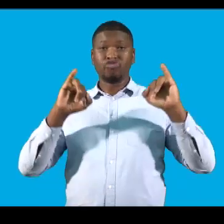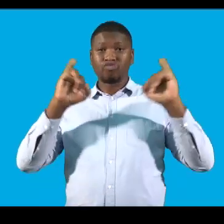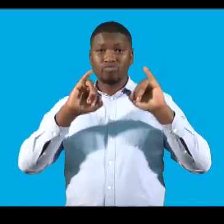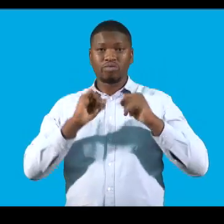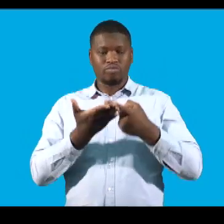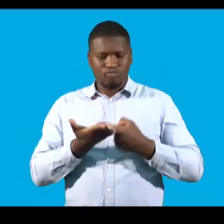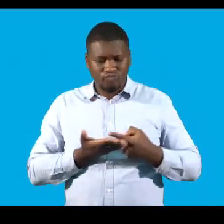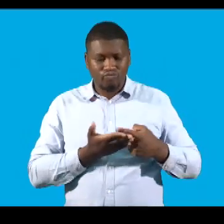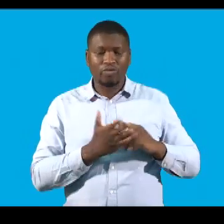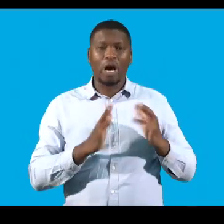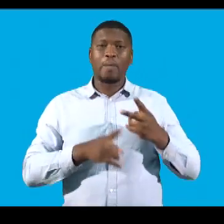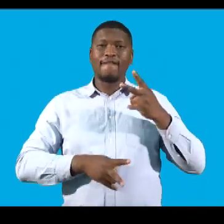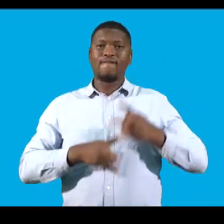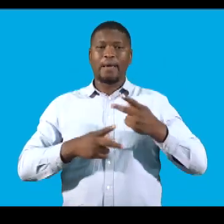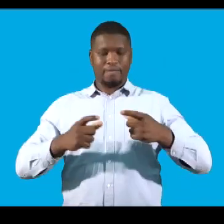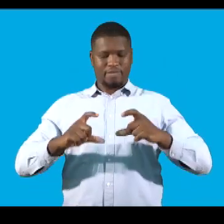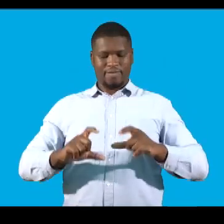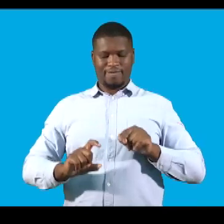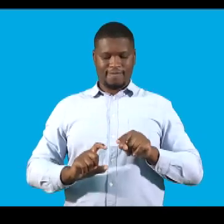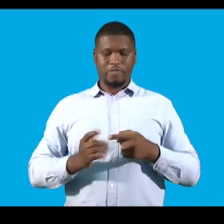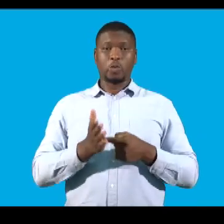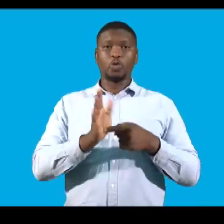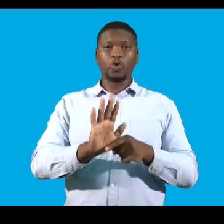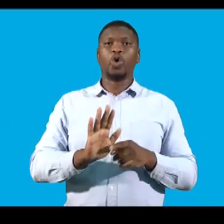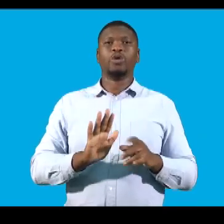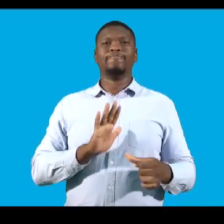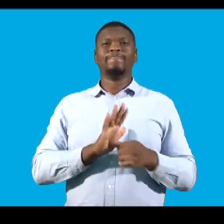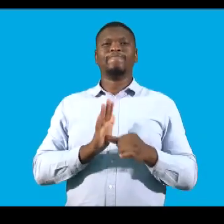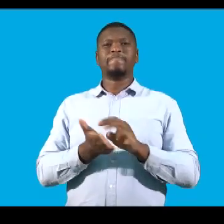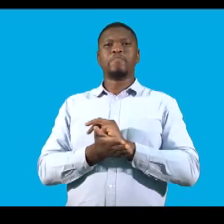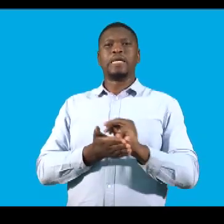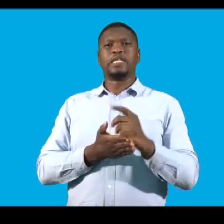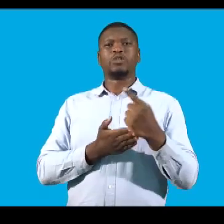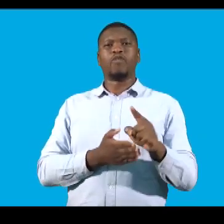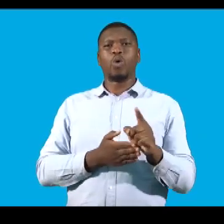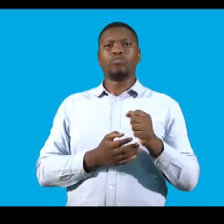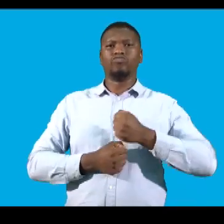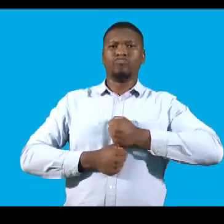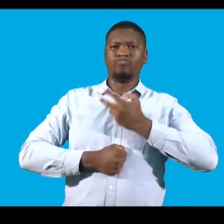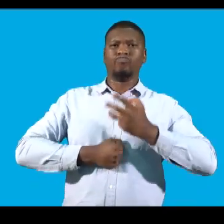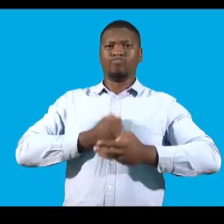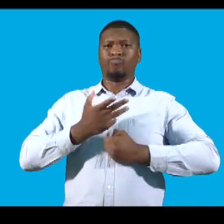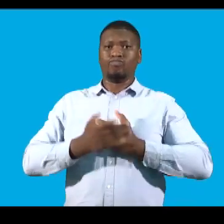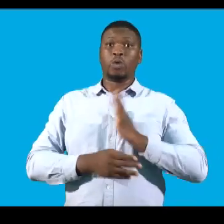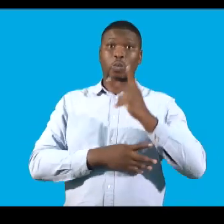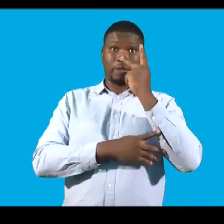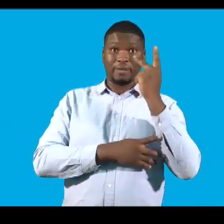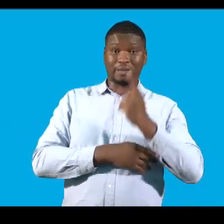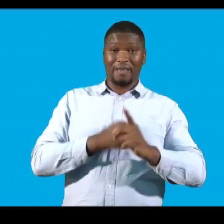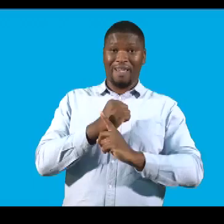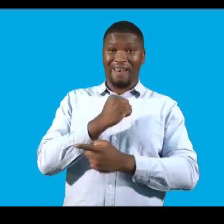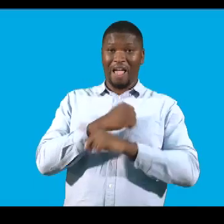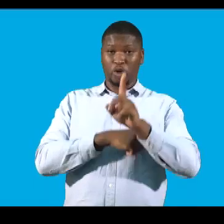Critically discuss how the final stanza reinforces the central message of the poem. You will often see that the